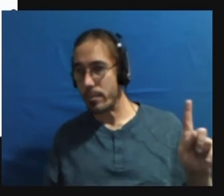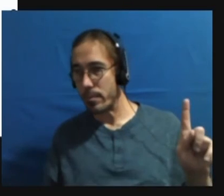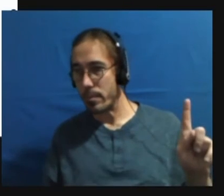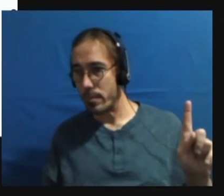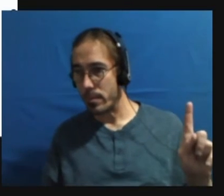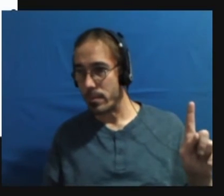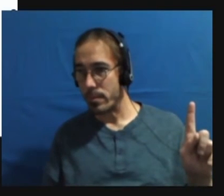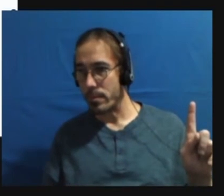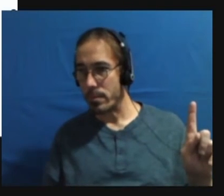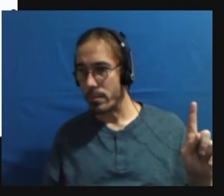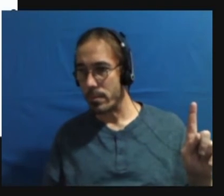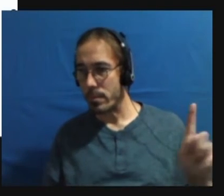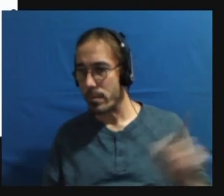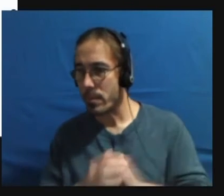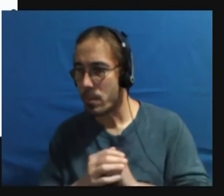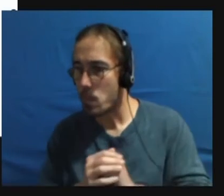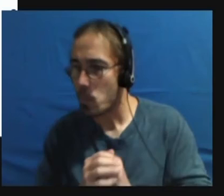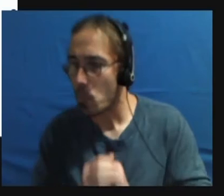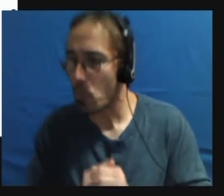too bright?